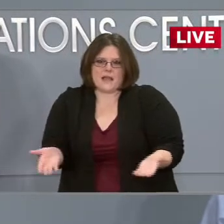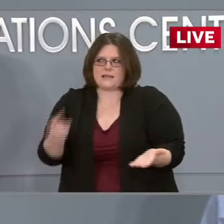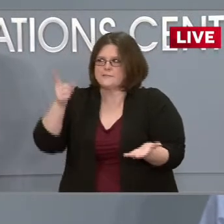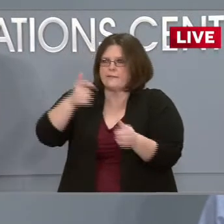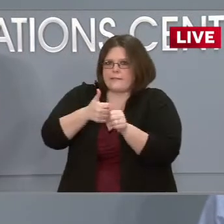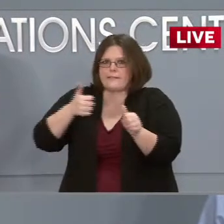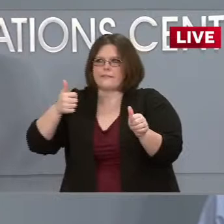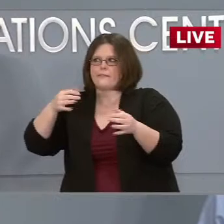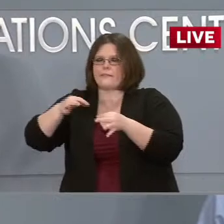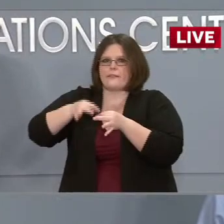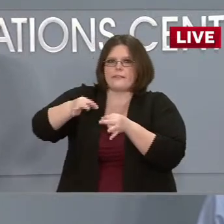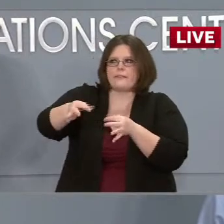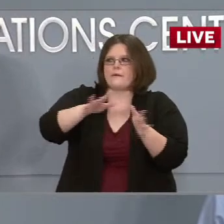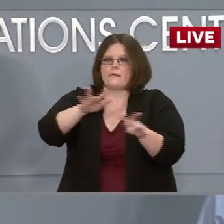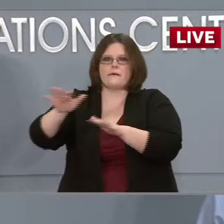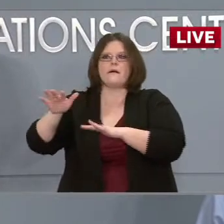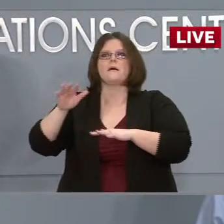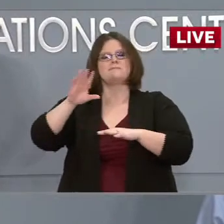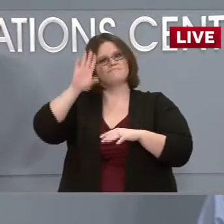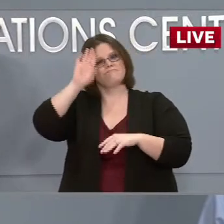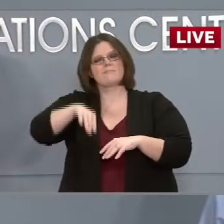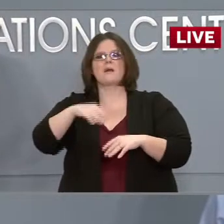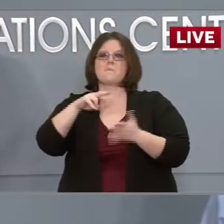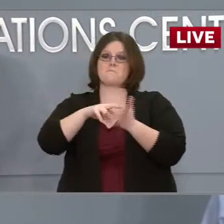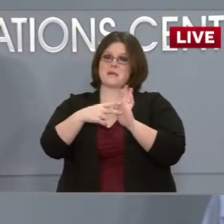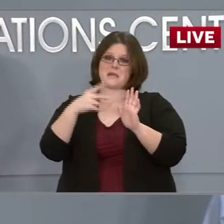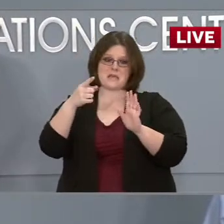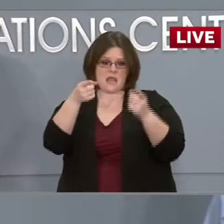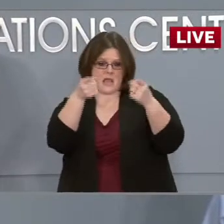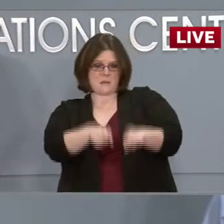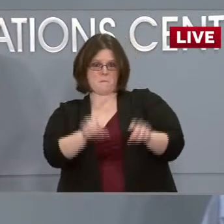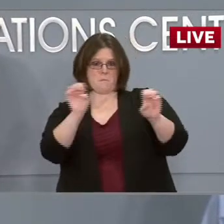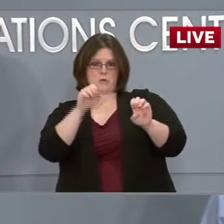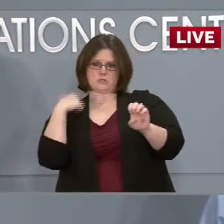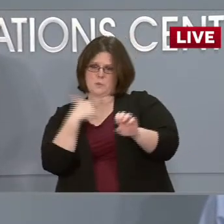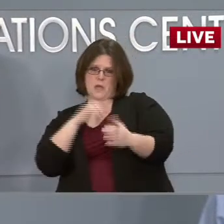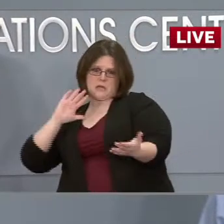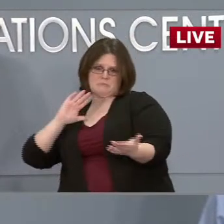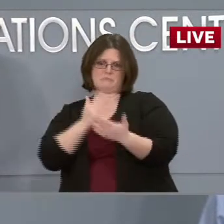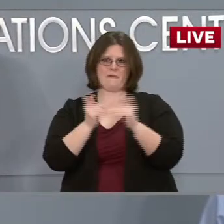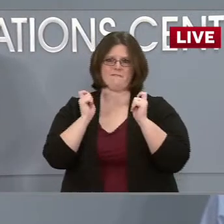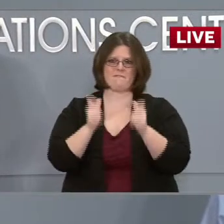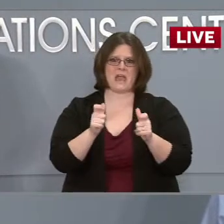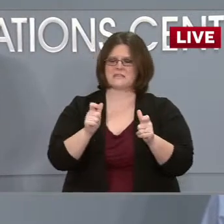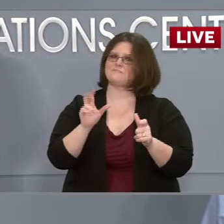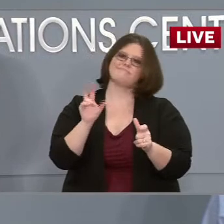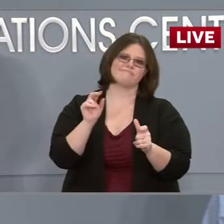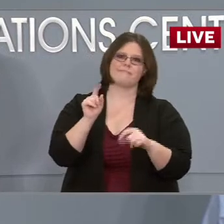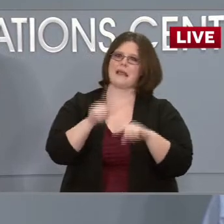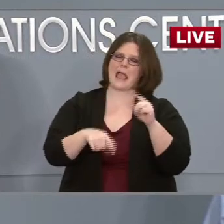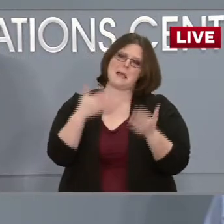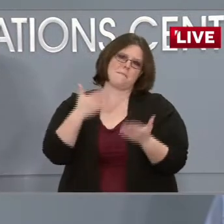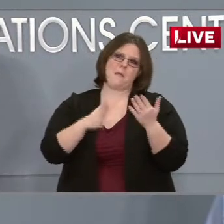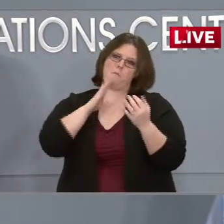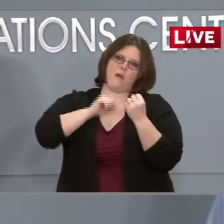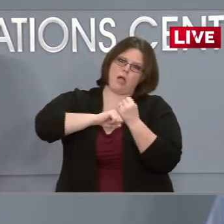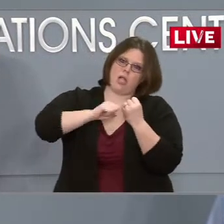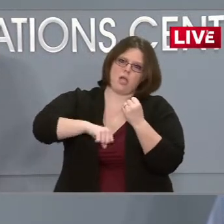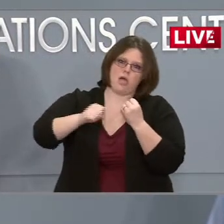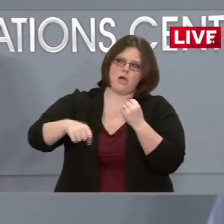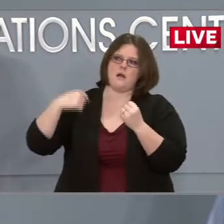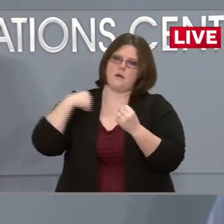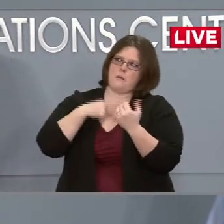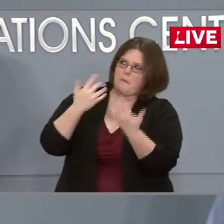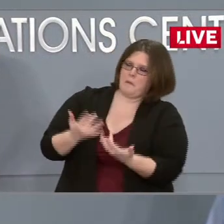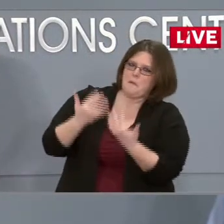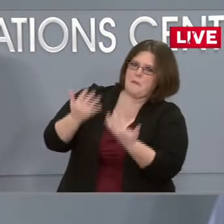crews and contractors will get our roads open as soon as possible. Travel could be greatly impacted for several days after the